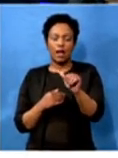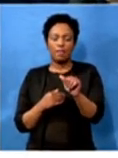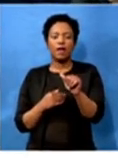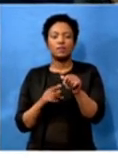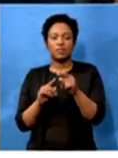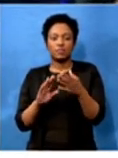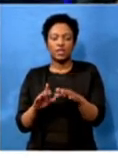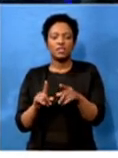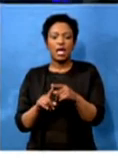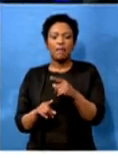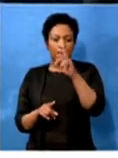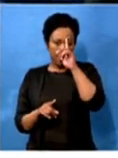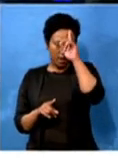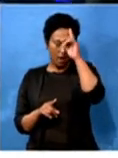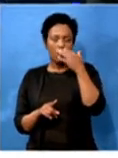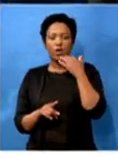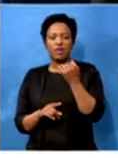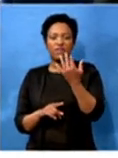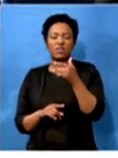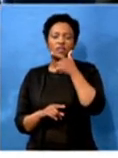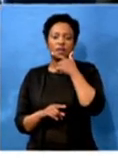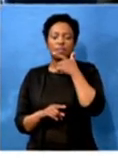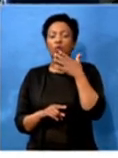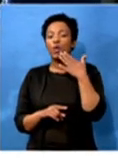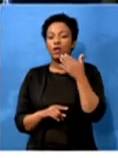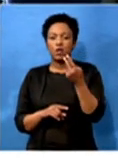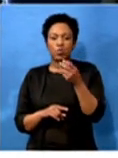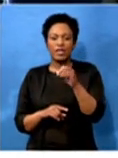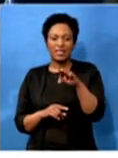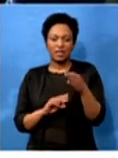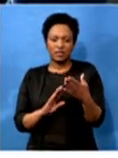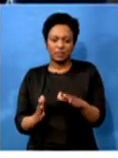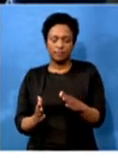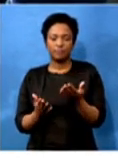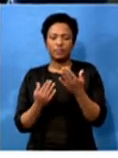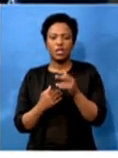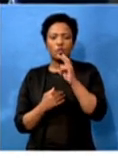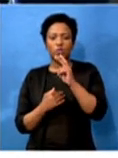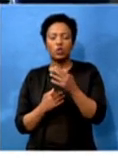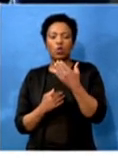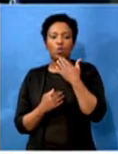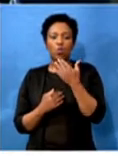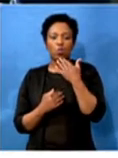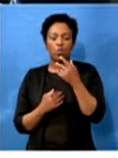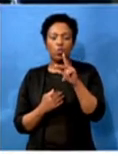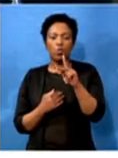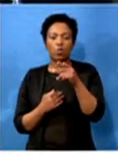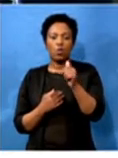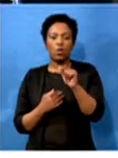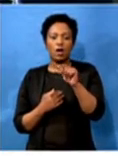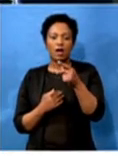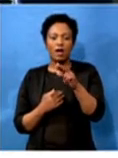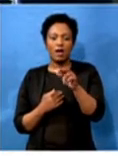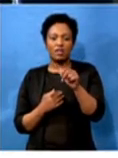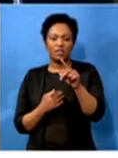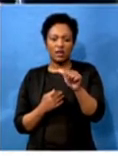president, Nelson Mandela, the 5th of December, 2013. Then we saw the passing of Ahmed Kathrada, another sad moment for South Africa,